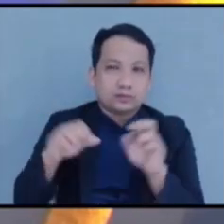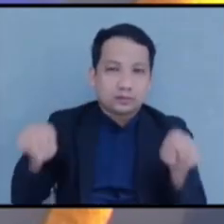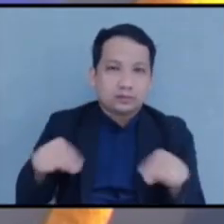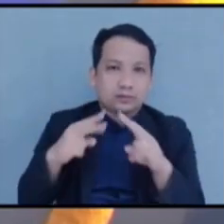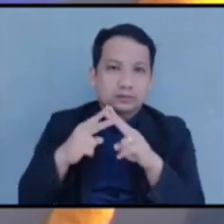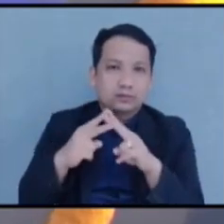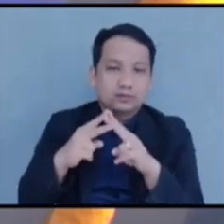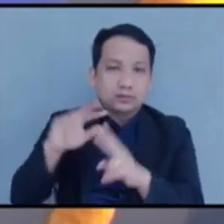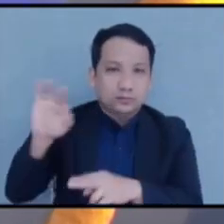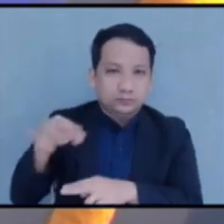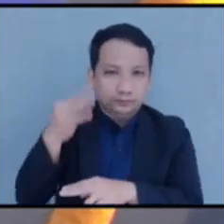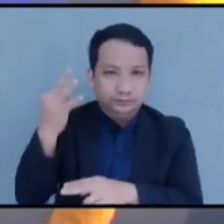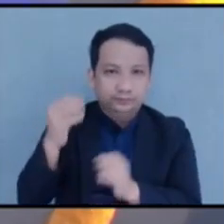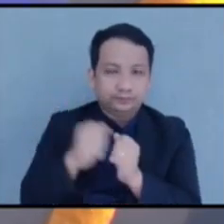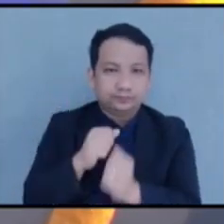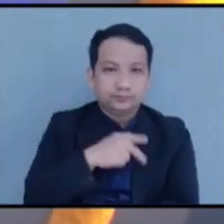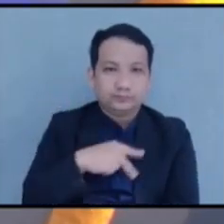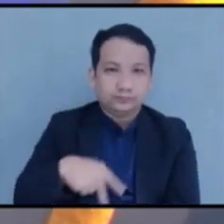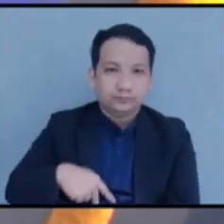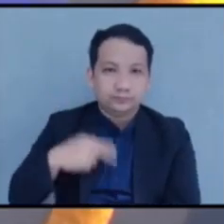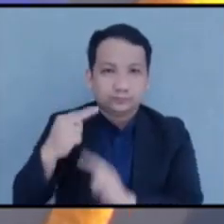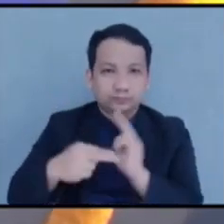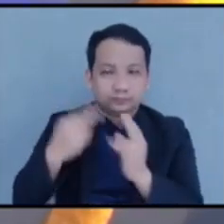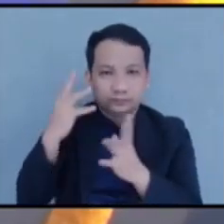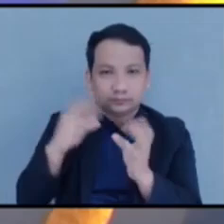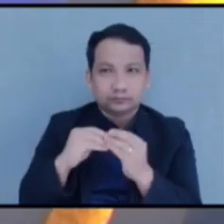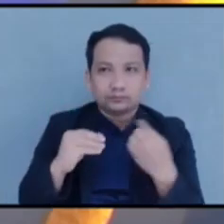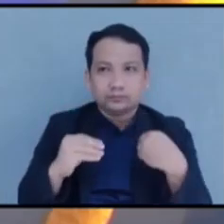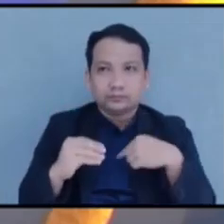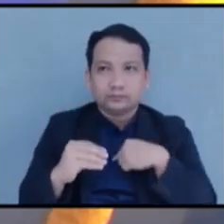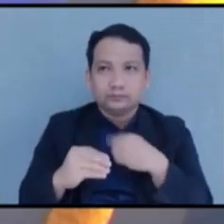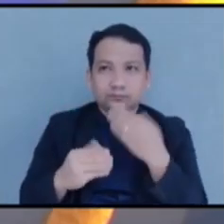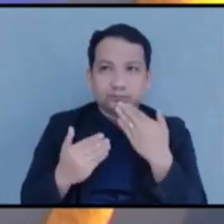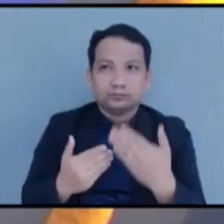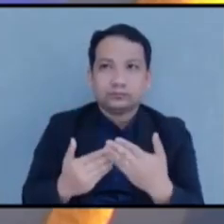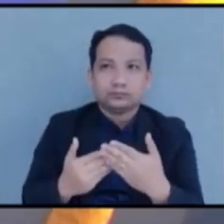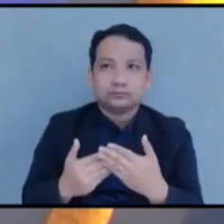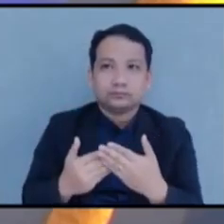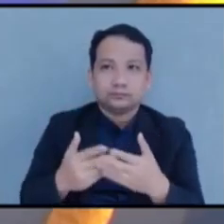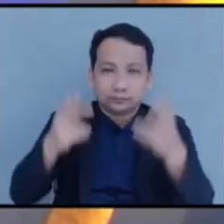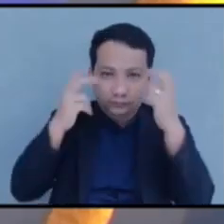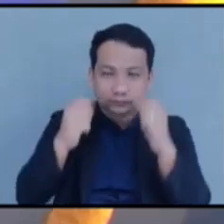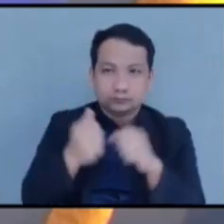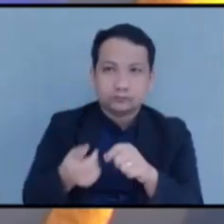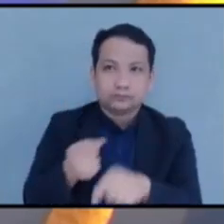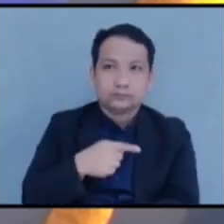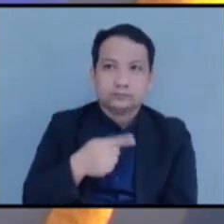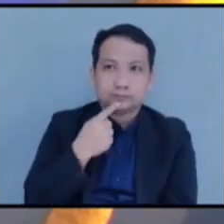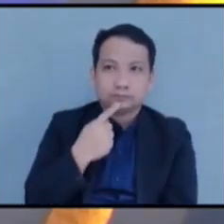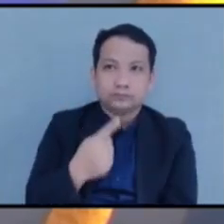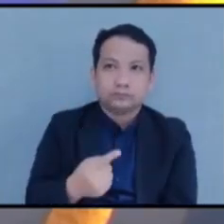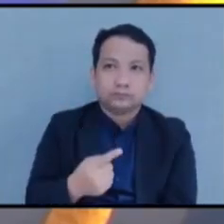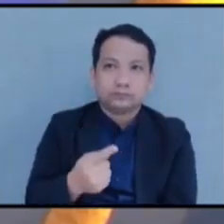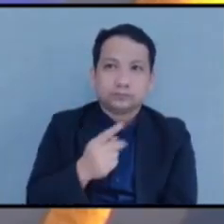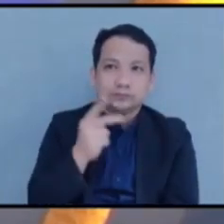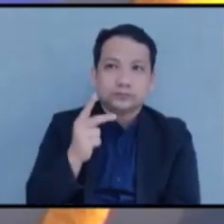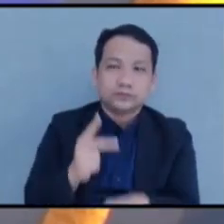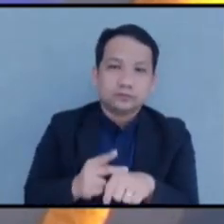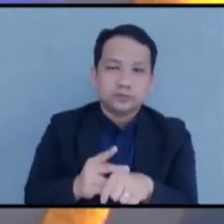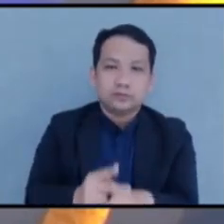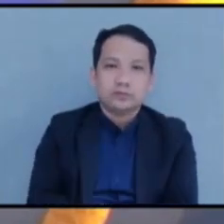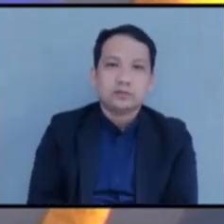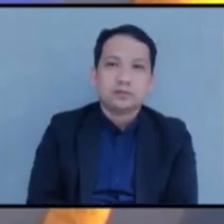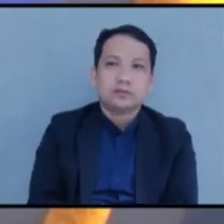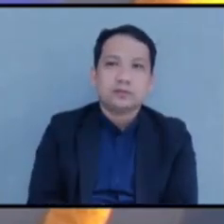iyan ang Princess of the Universe. At ang mapalad na nag-uwi ng corona mula dito ay ang Pilipinas. Makakasama